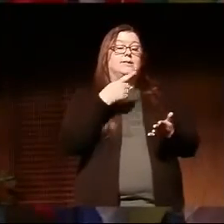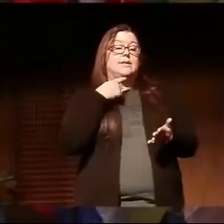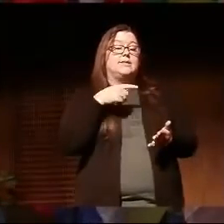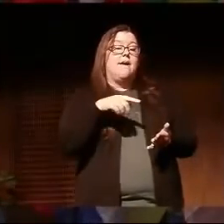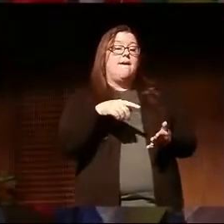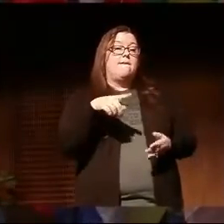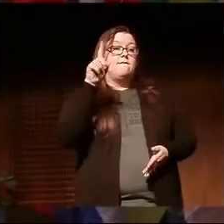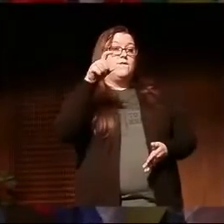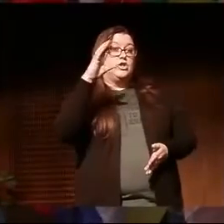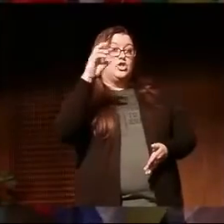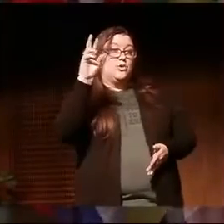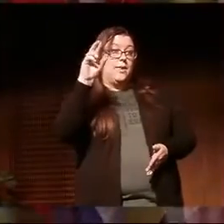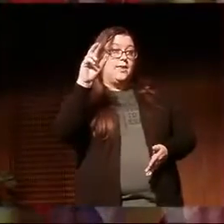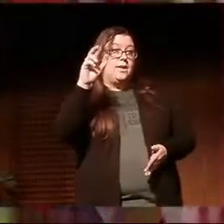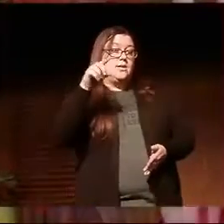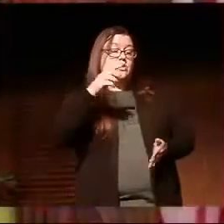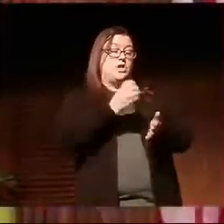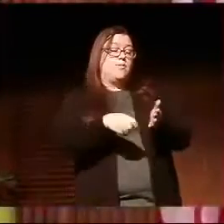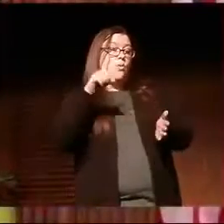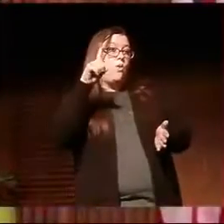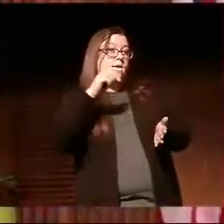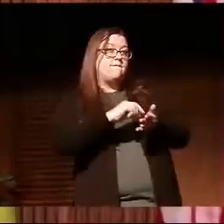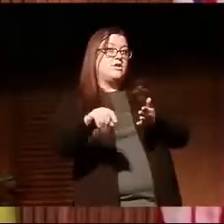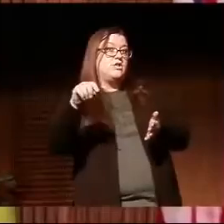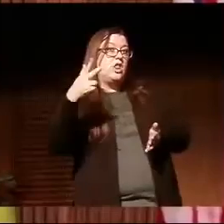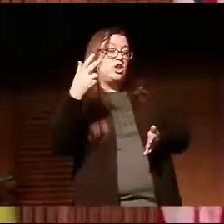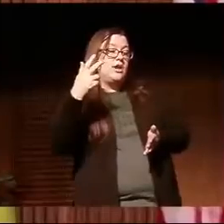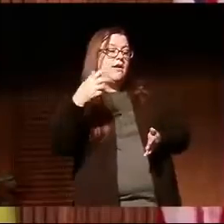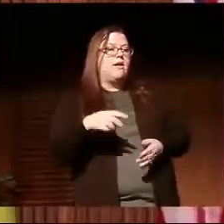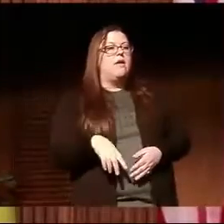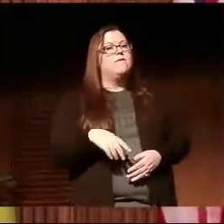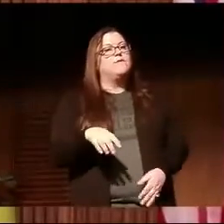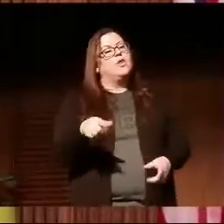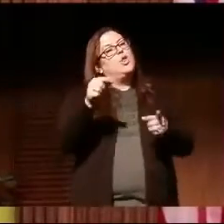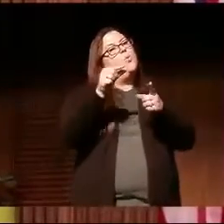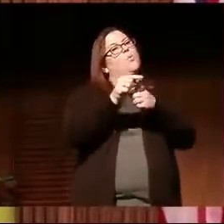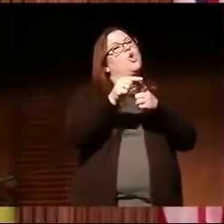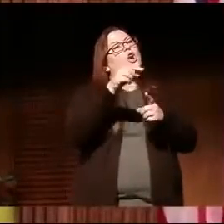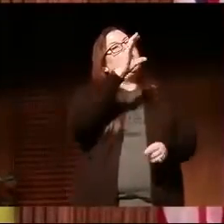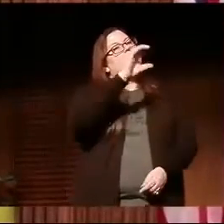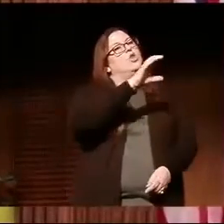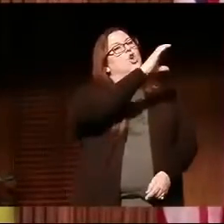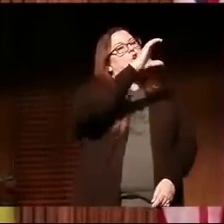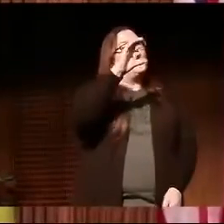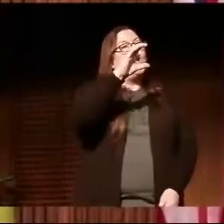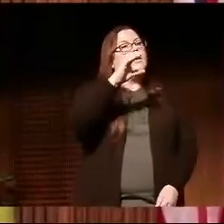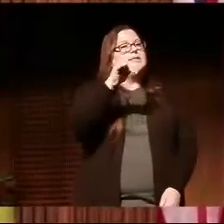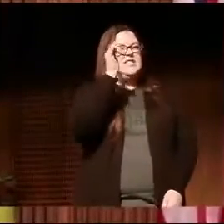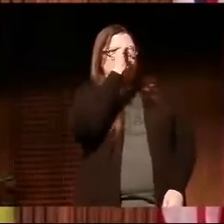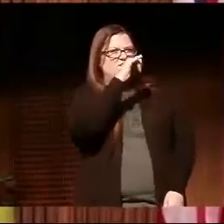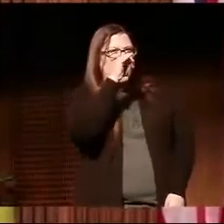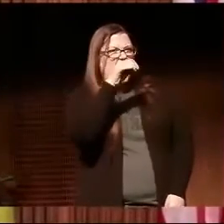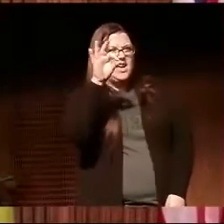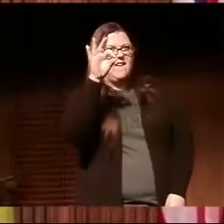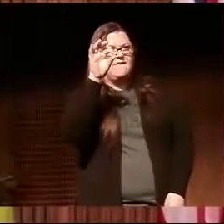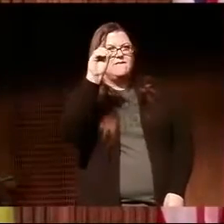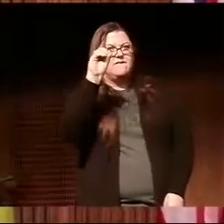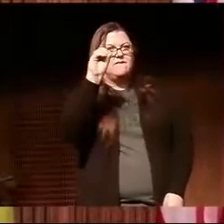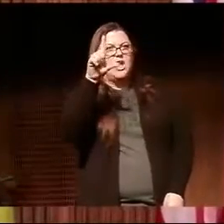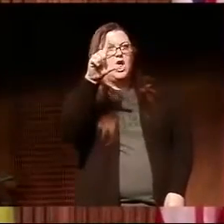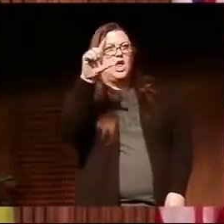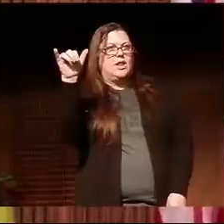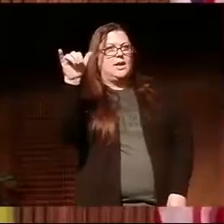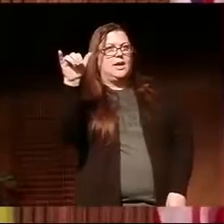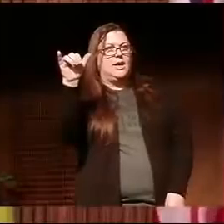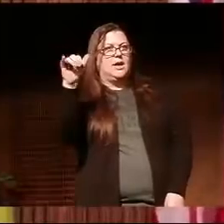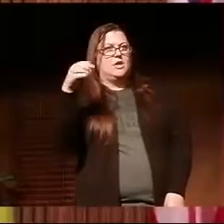18, for the word of the cross is folly. We get our English term moronic from that, moria, in the original. It is folly